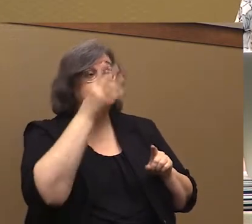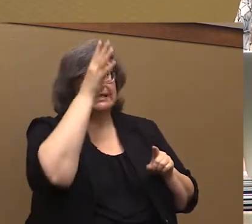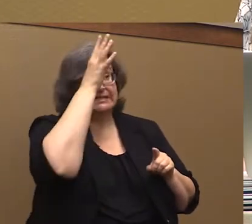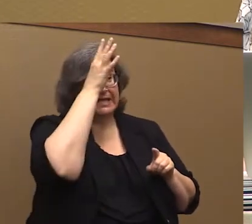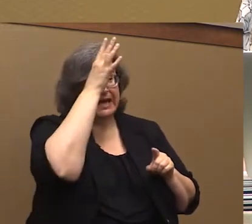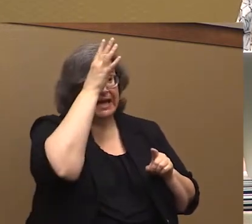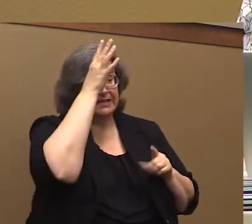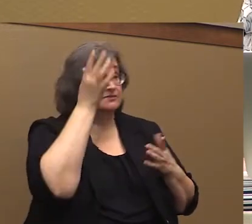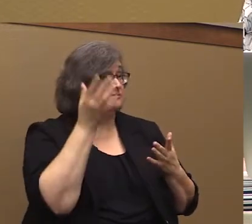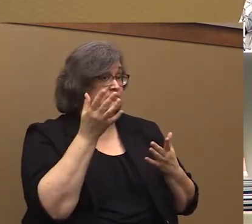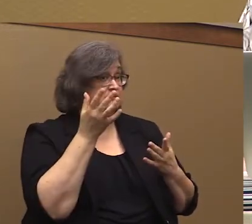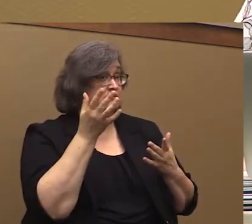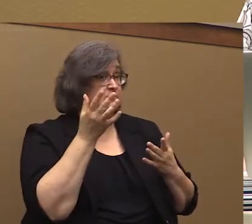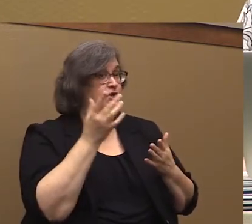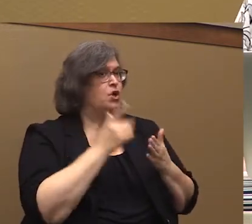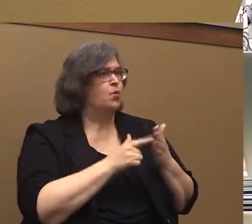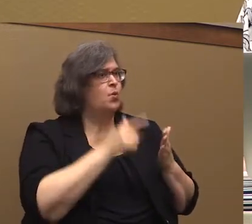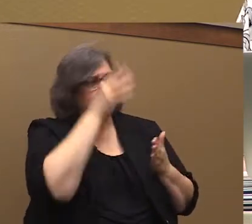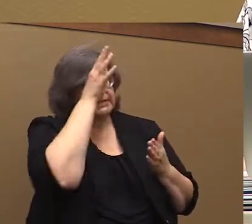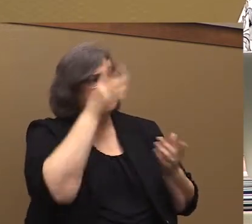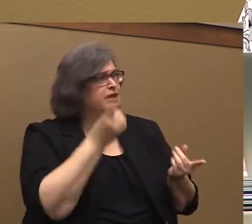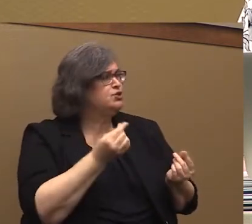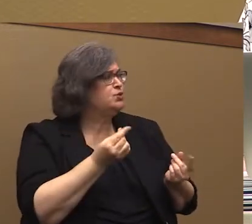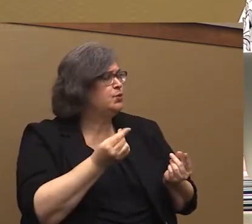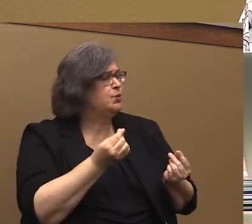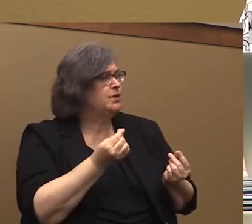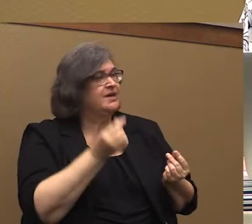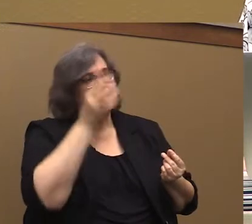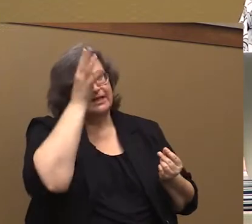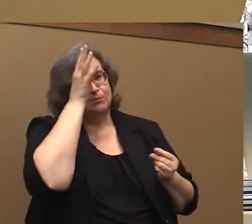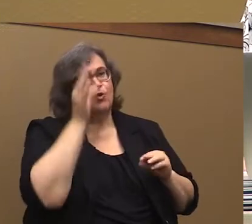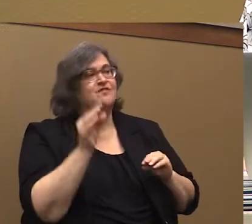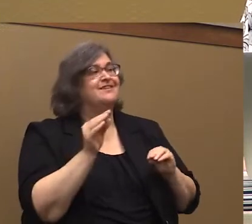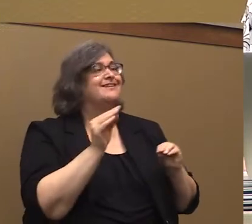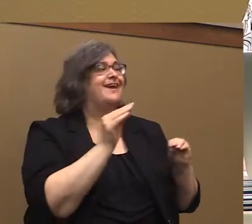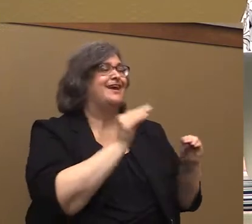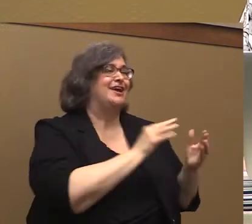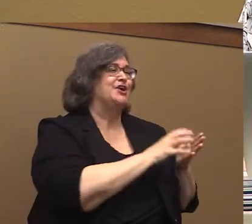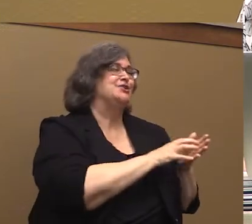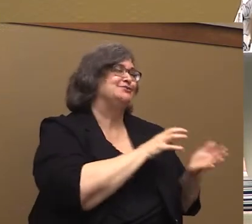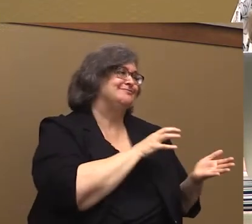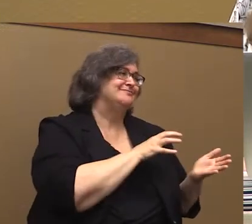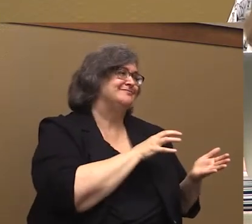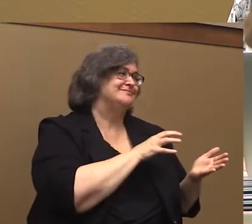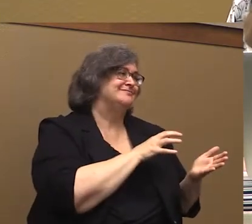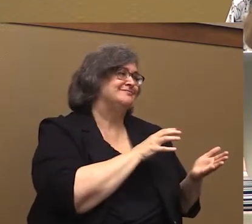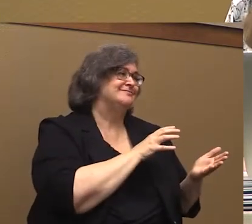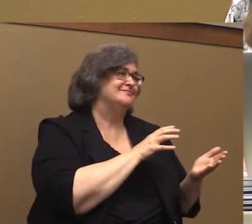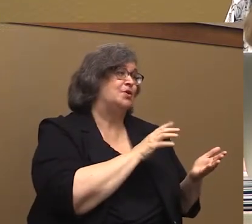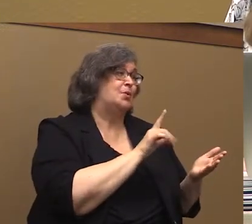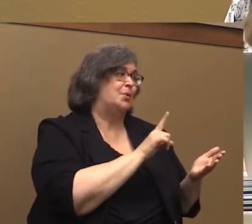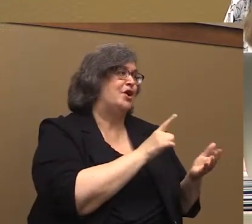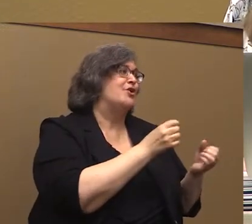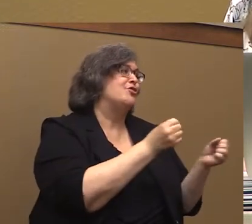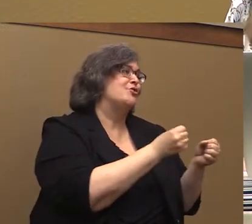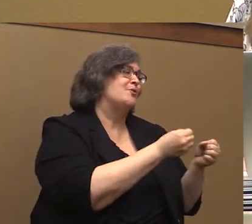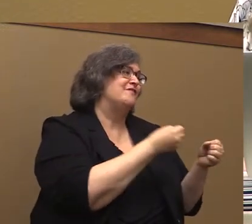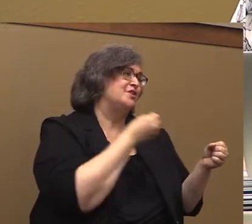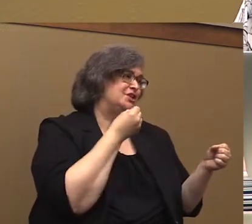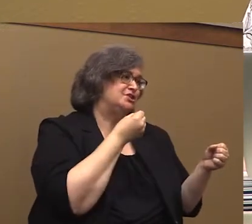see his dad. And what did his dad do? His dad moved the cake to